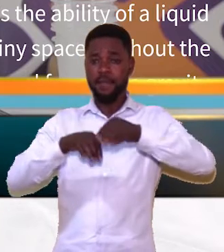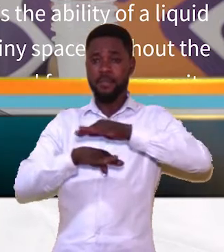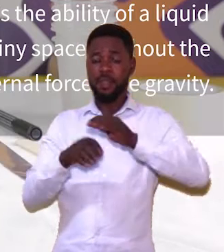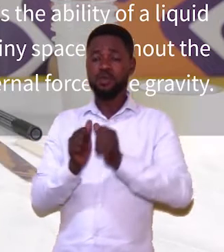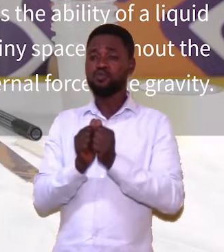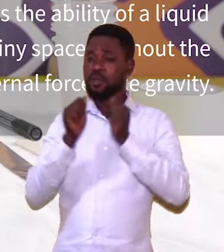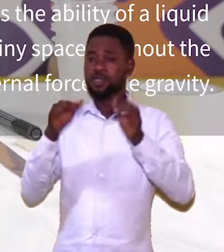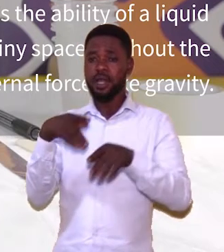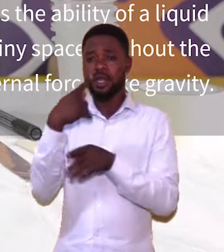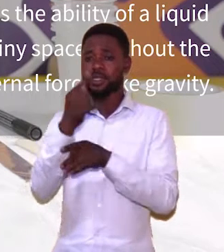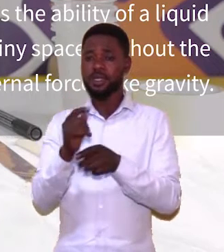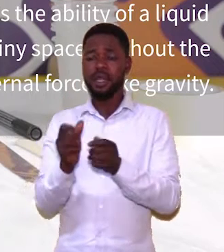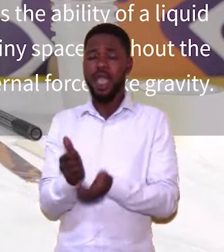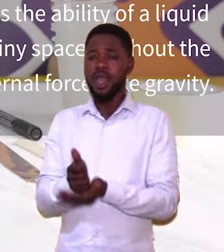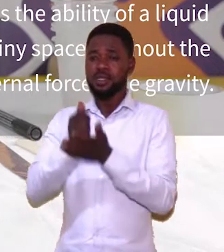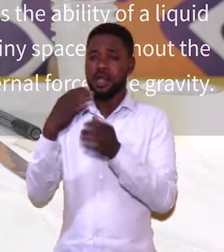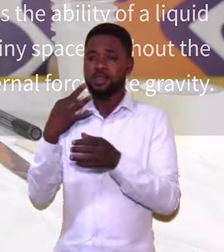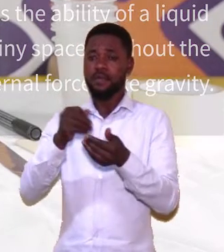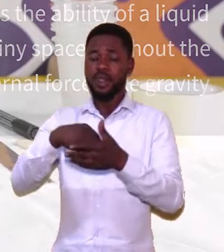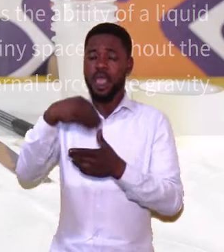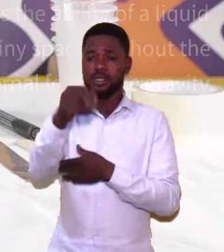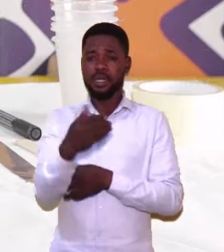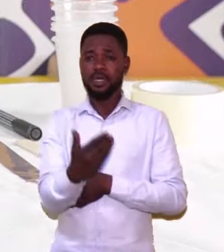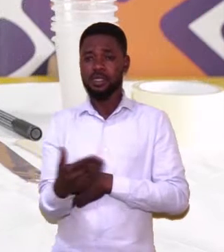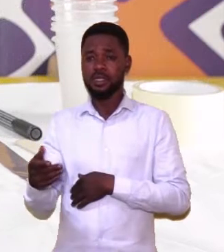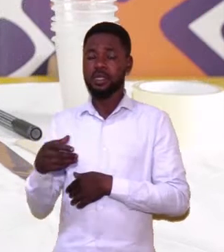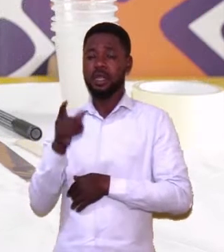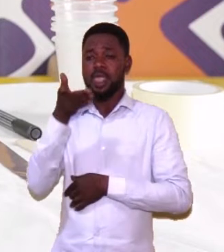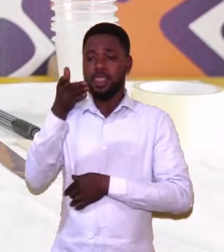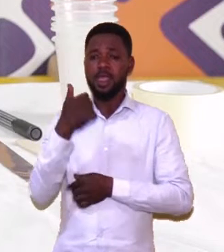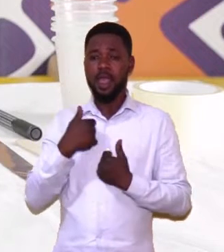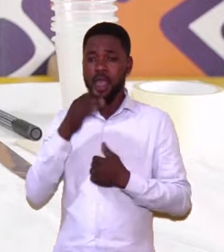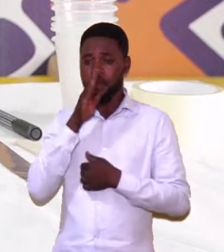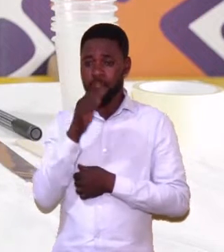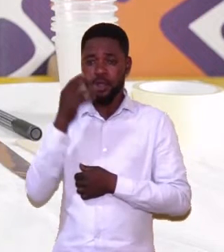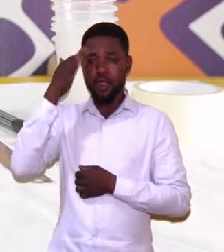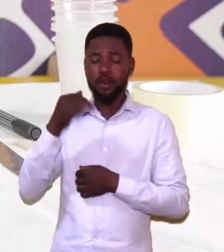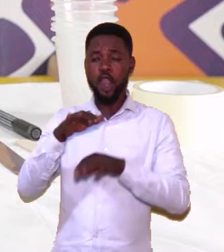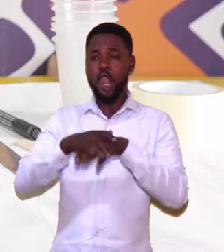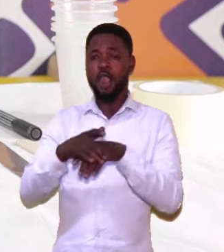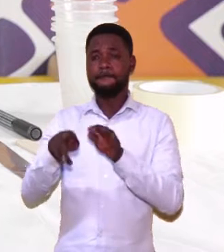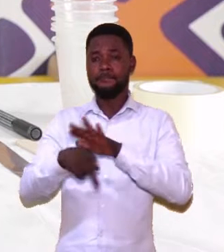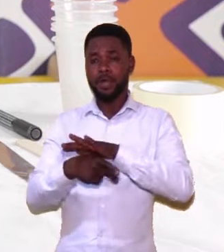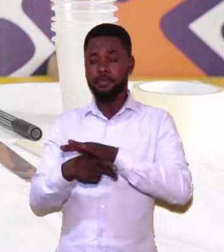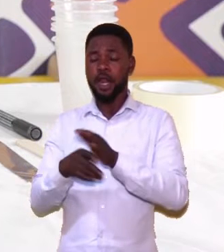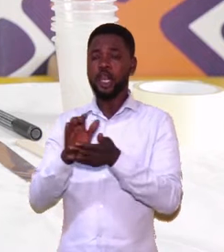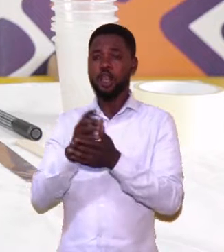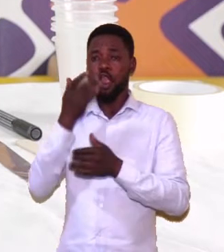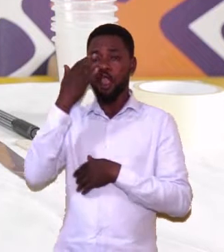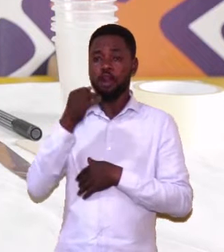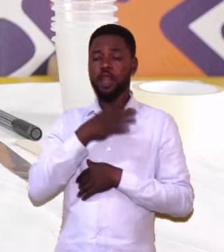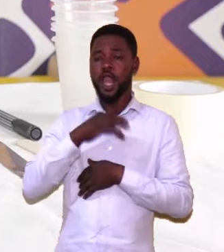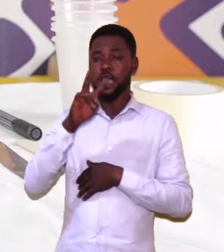the assistance of external forces like gravity. And in colors, we're going to be exploring primary colors and secondary